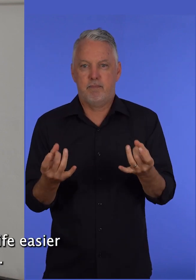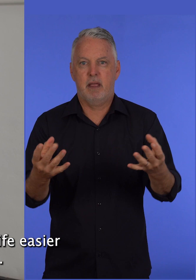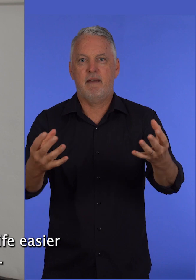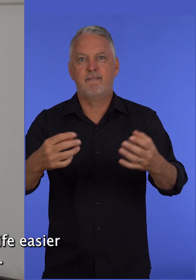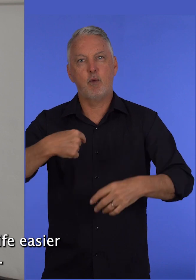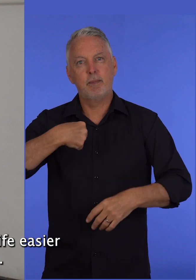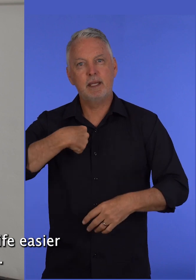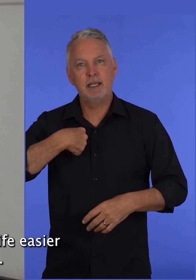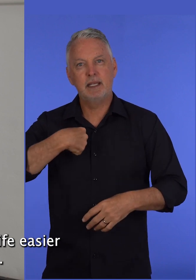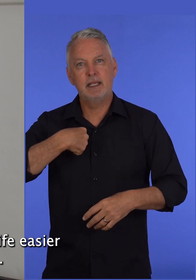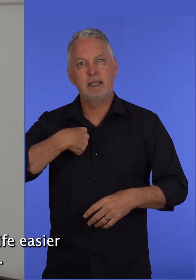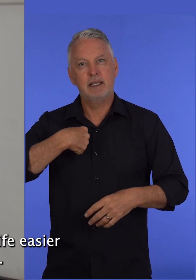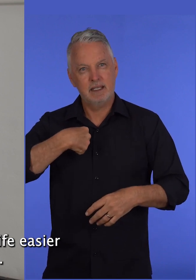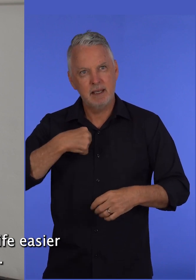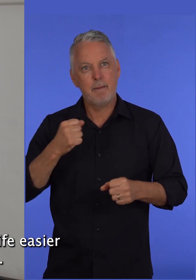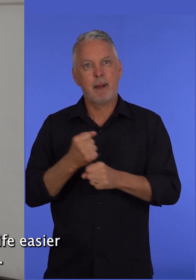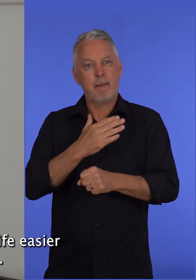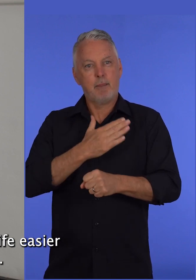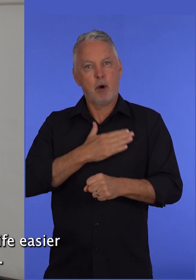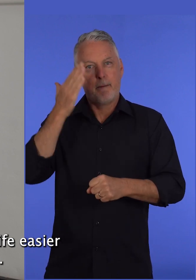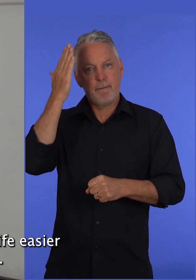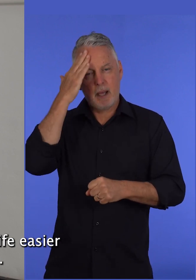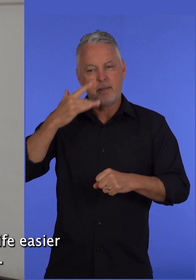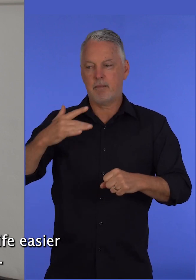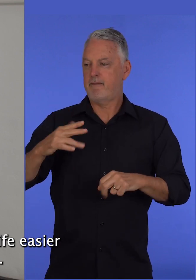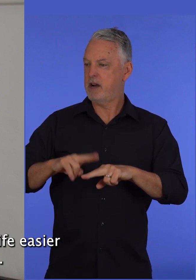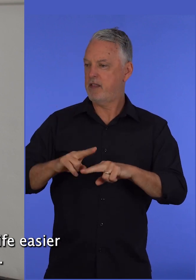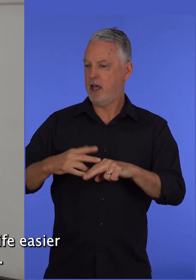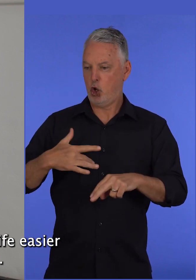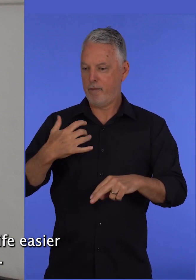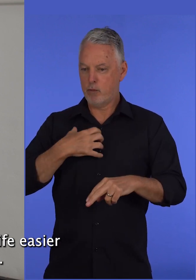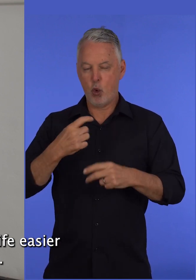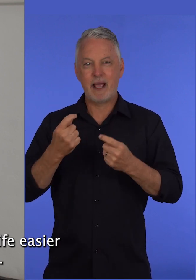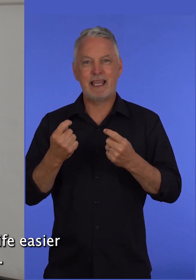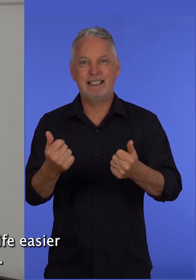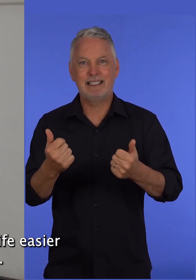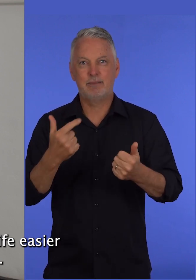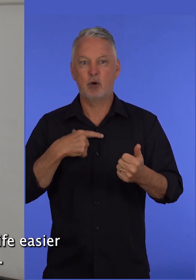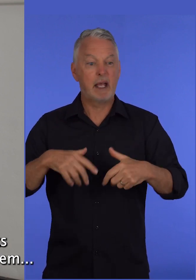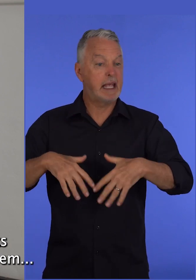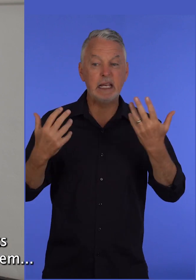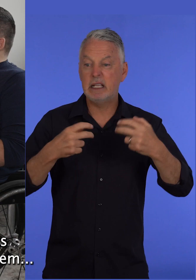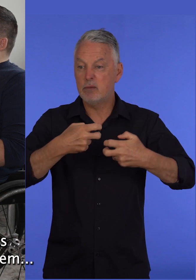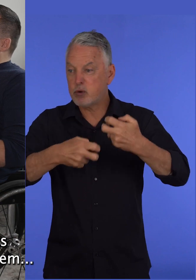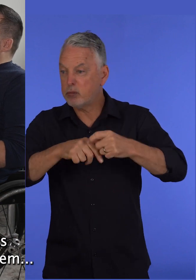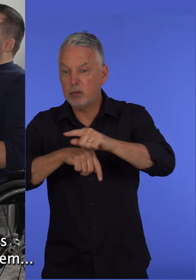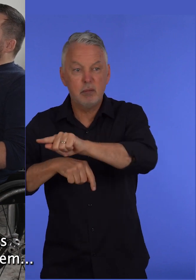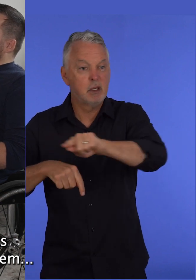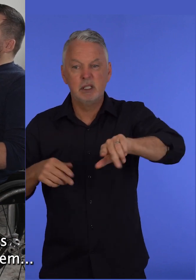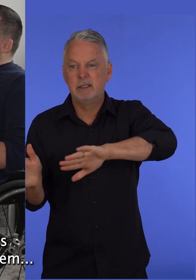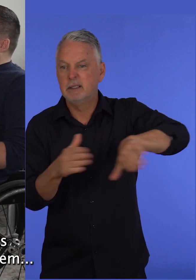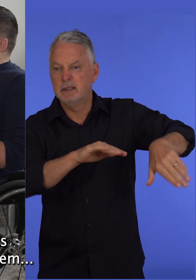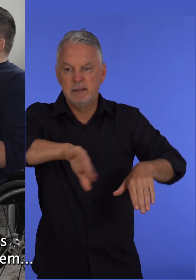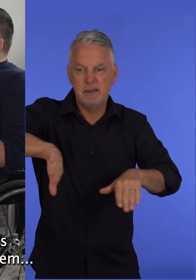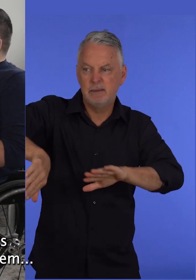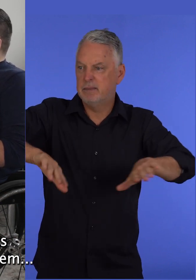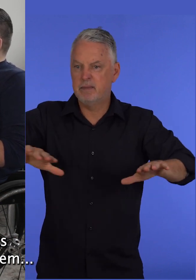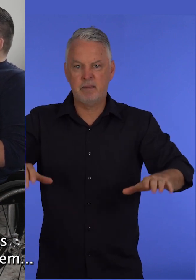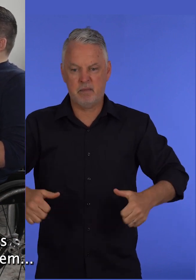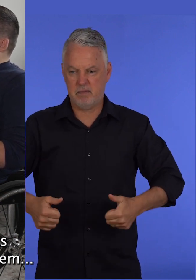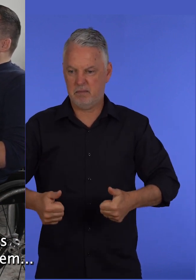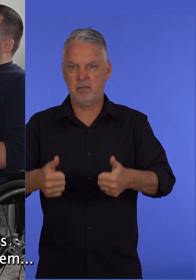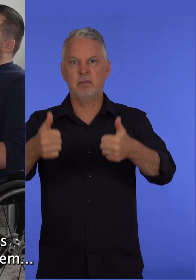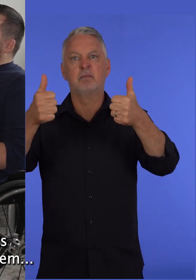be my mother and father's life easier by removing the problem. So ignoring those